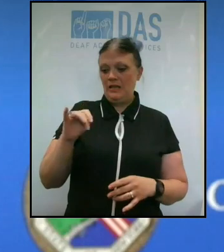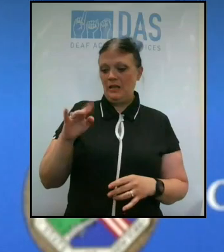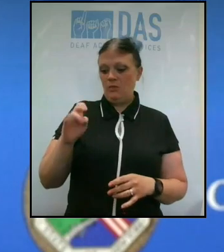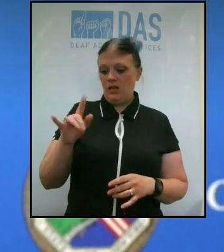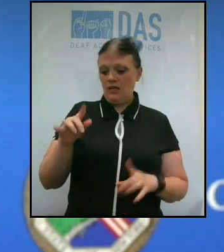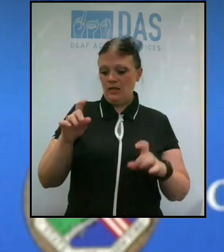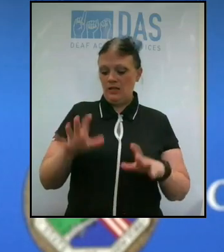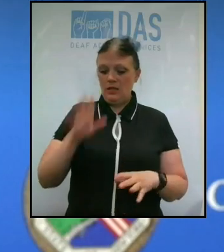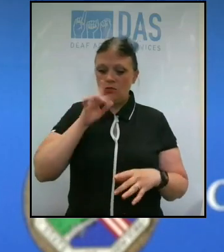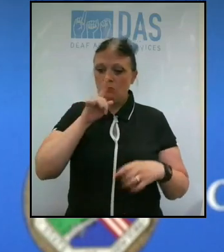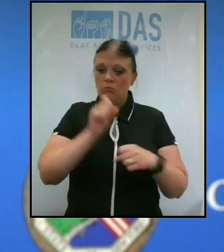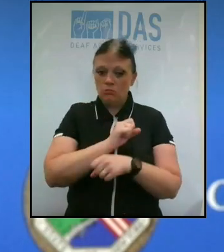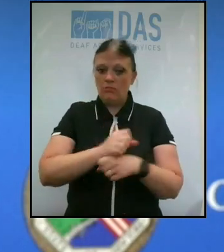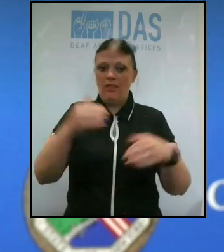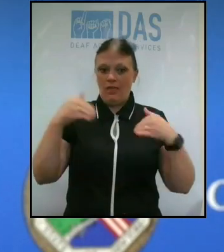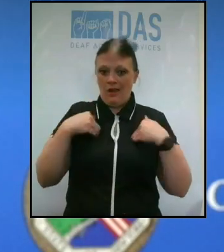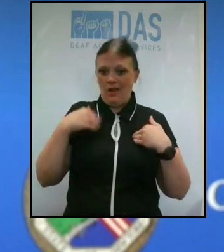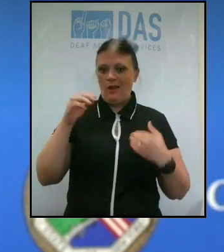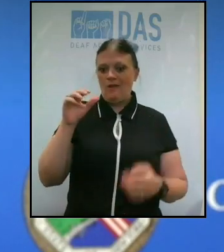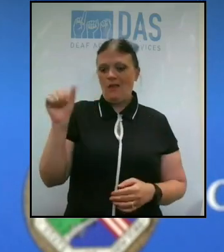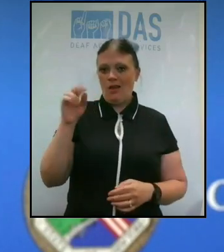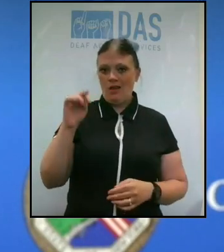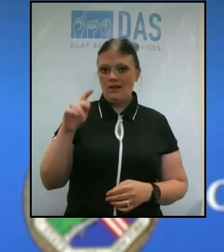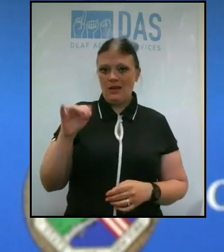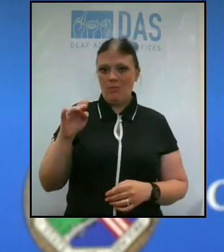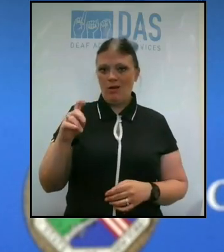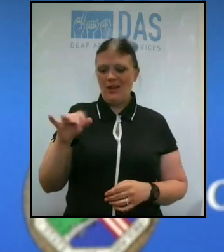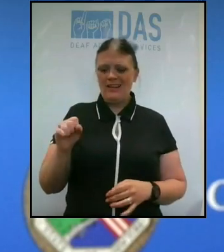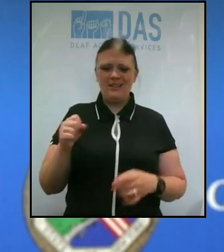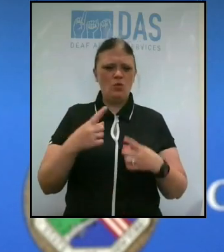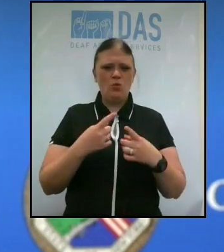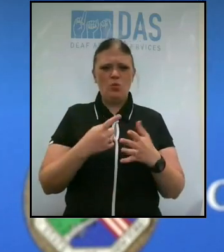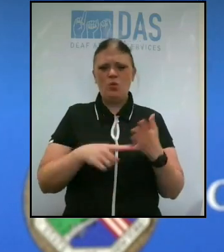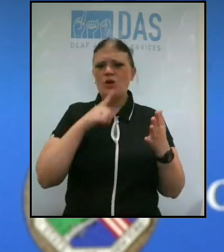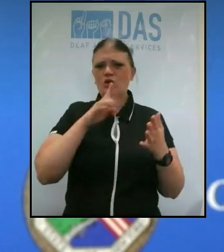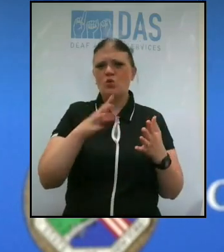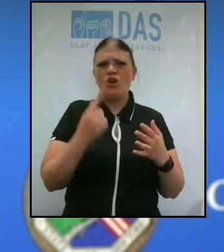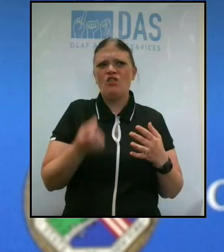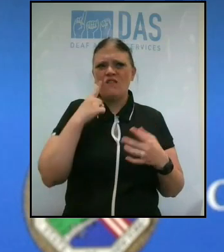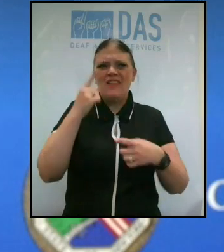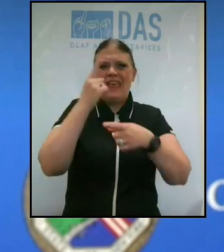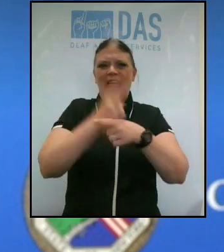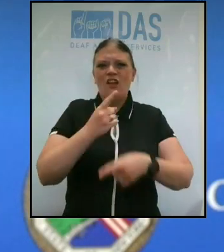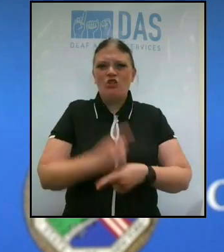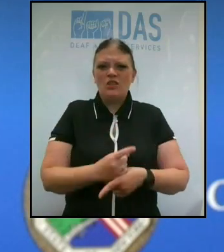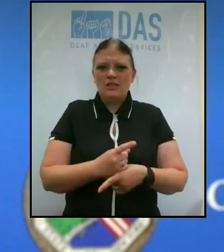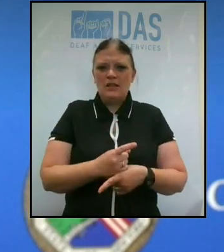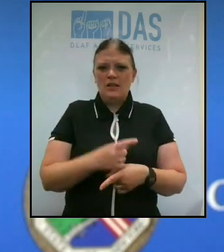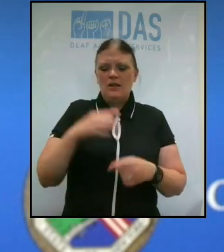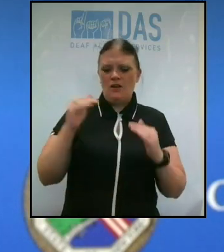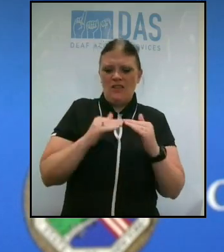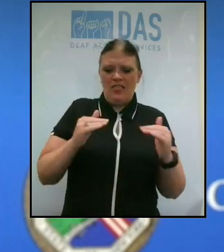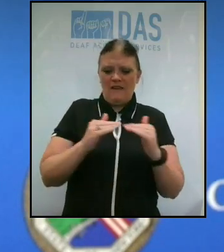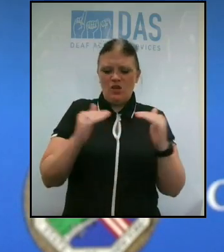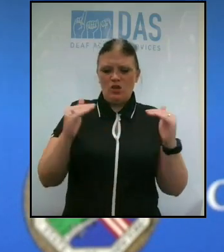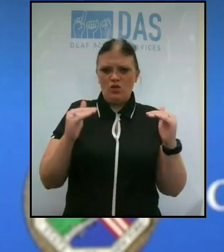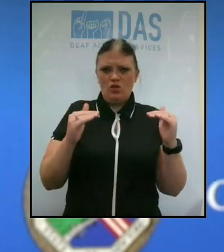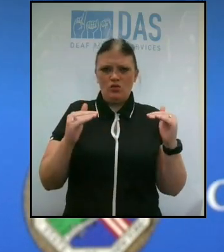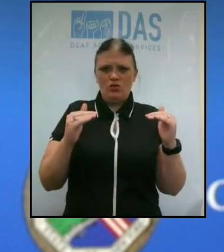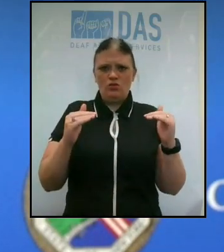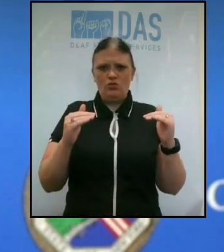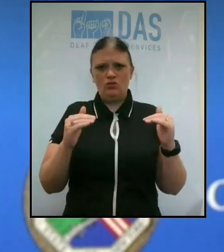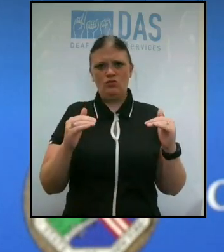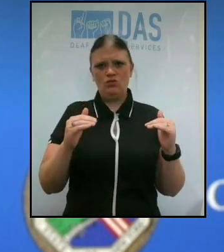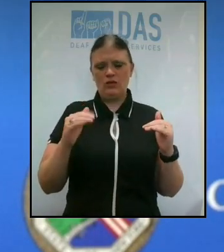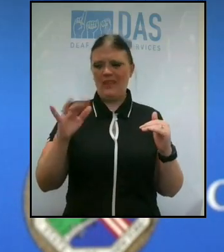will truly have antibodies. So what's your, I guess, understanding of the accuracy of the antibody level or